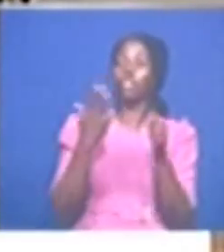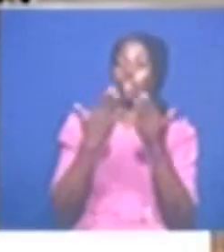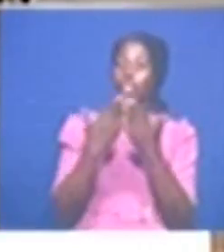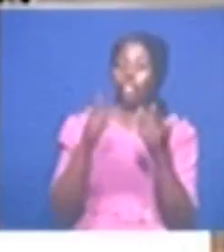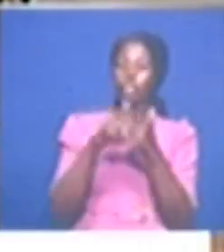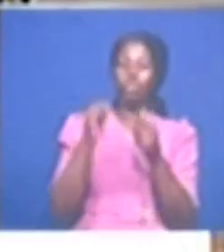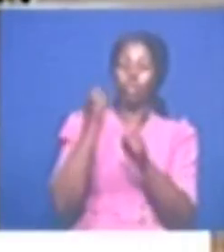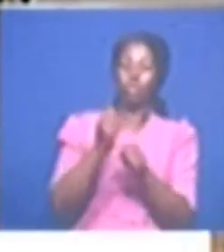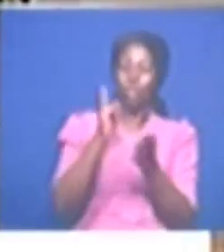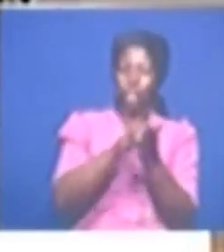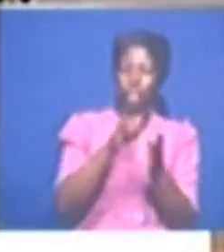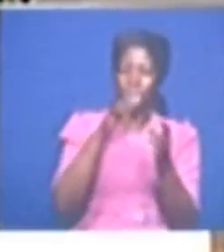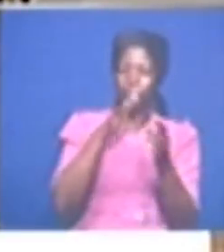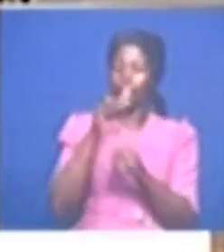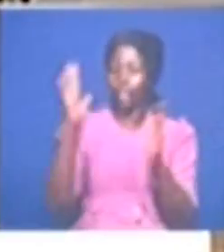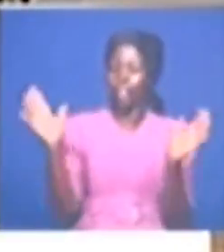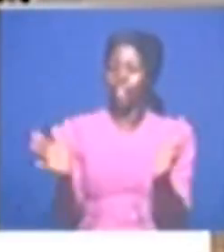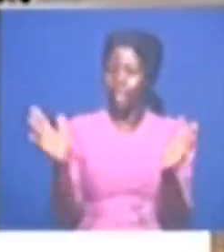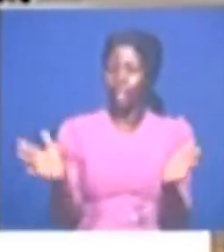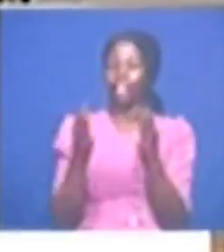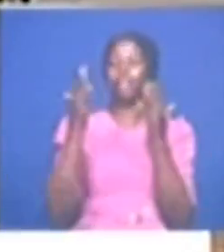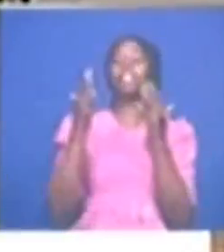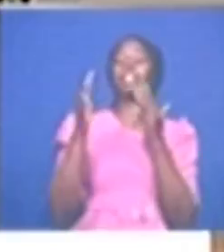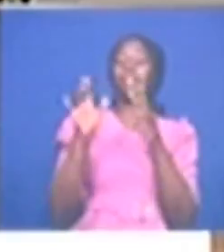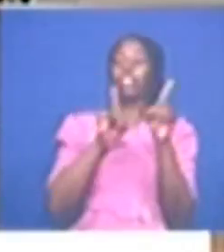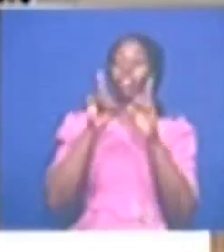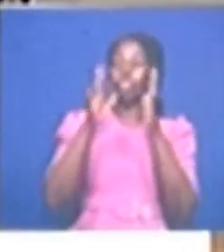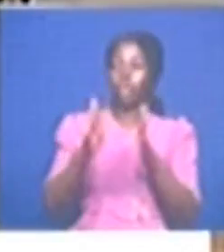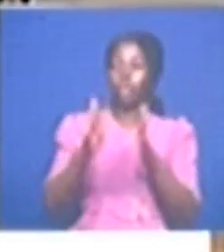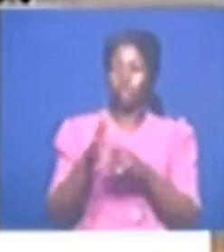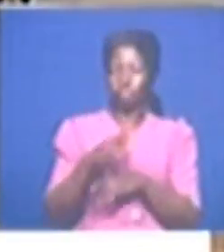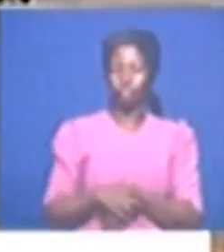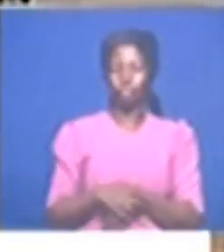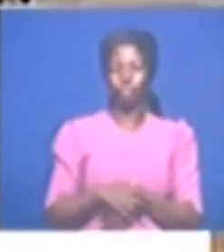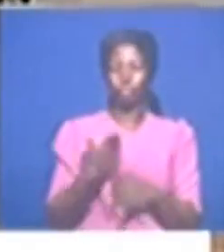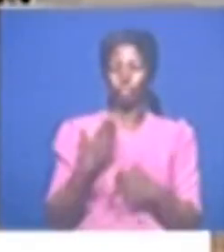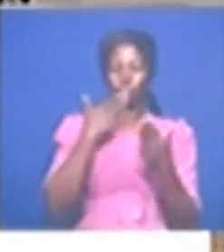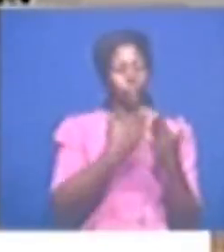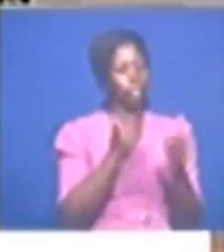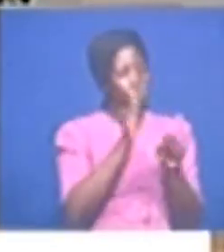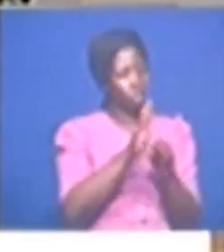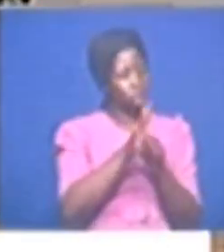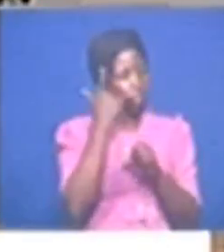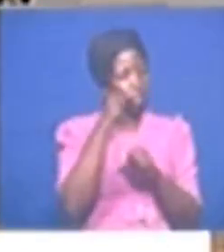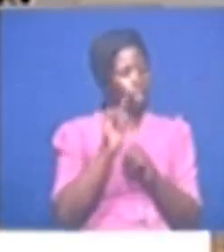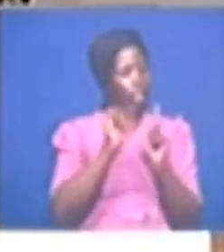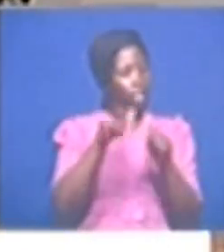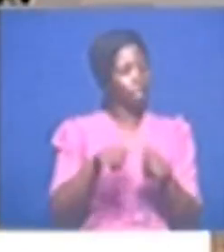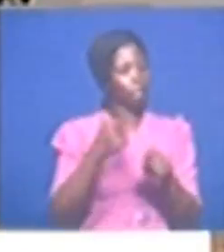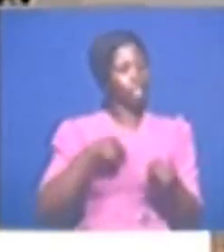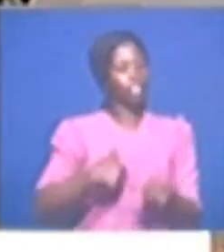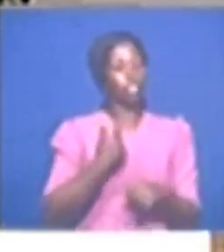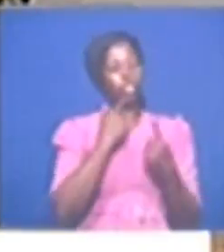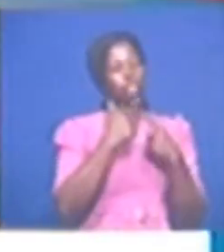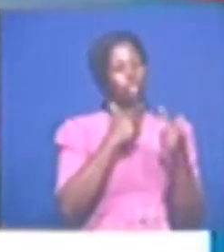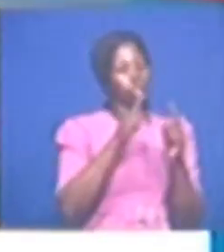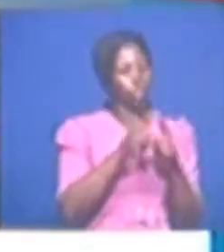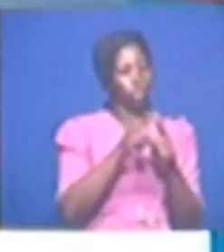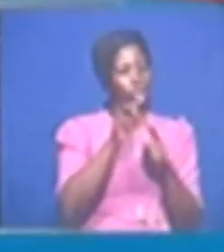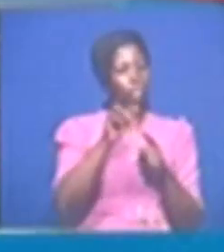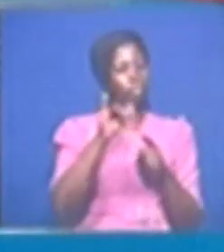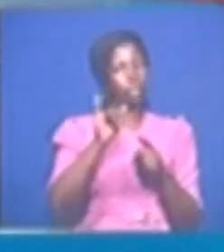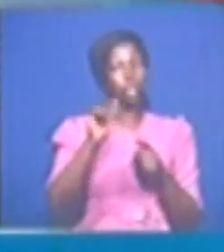and to encourage the journalists. All right, Mwenda, we've run out of time, but thank you both gentlemen for coming to our studios. Of course, I've been talking to Mithika Mwenda, who is